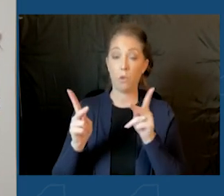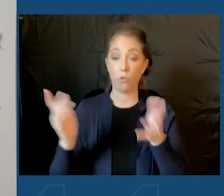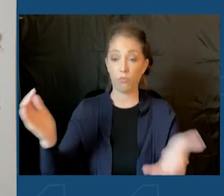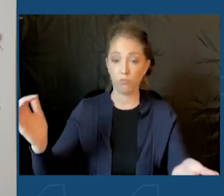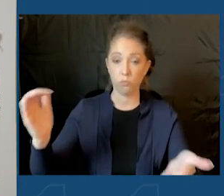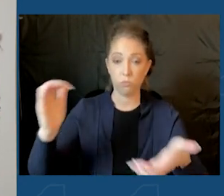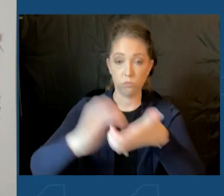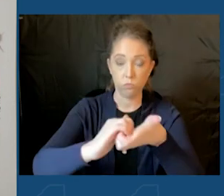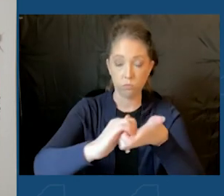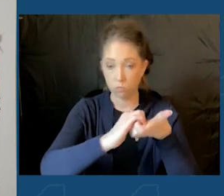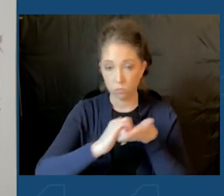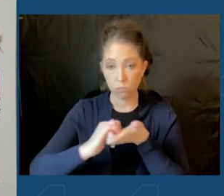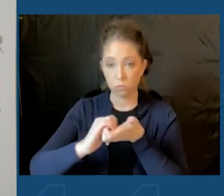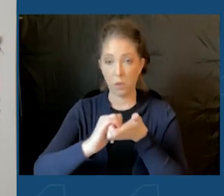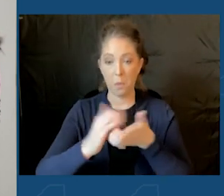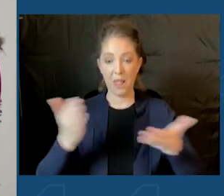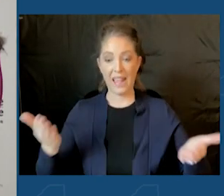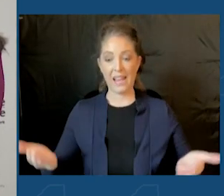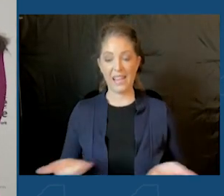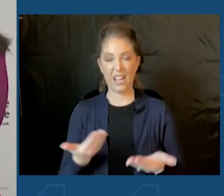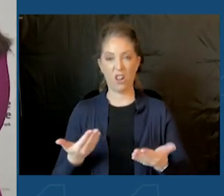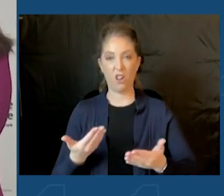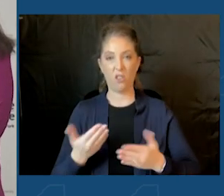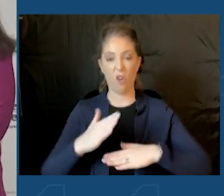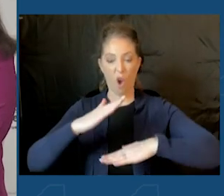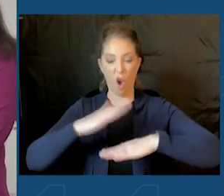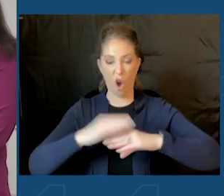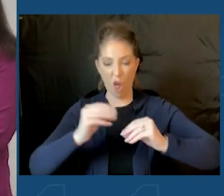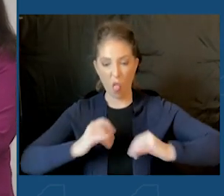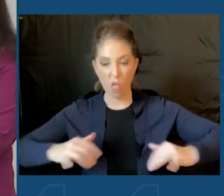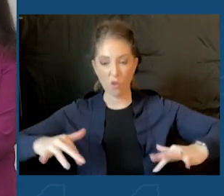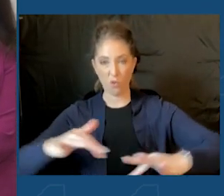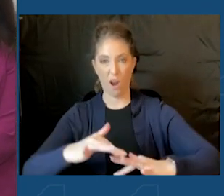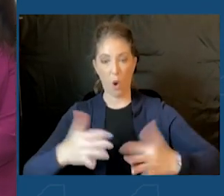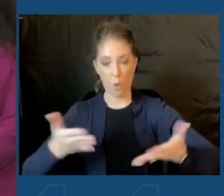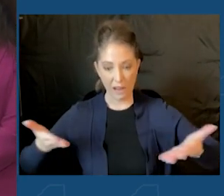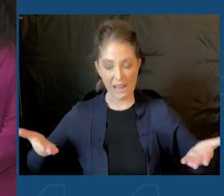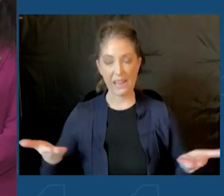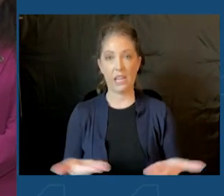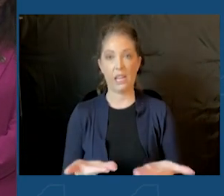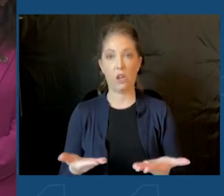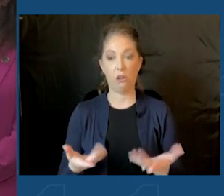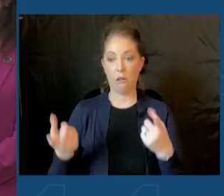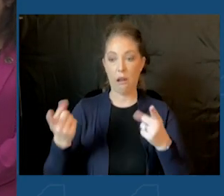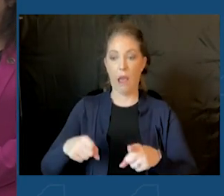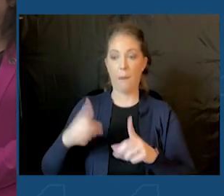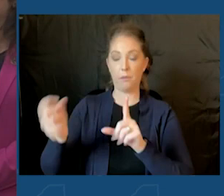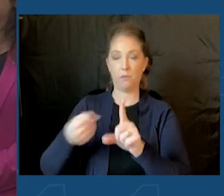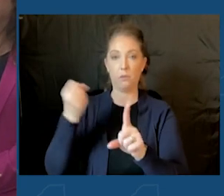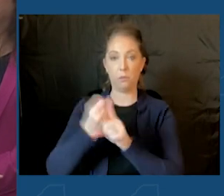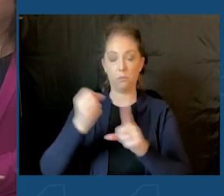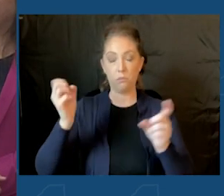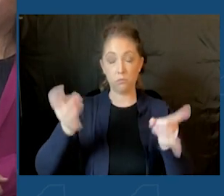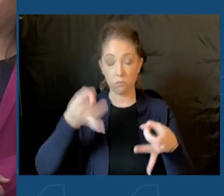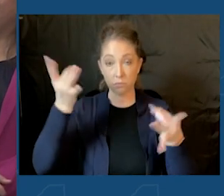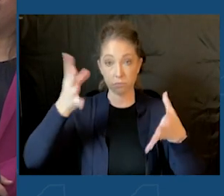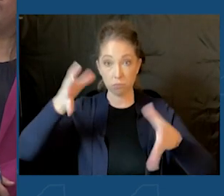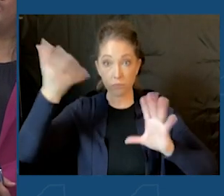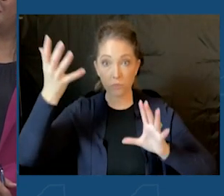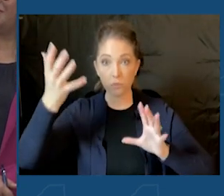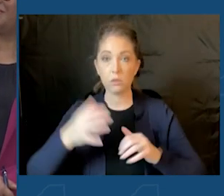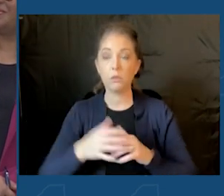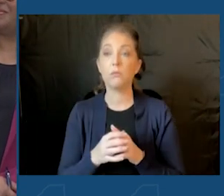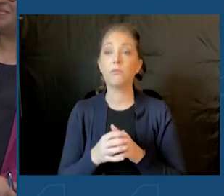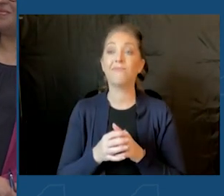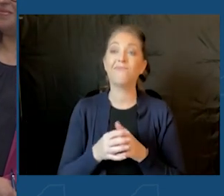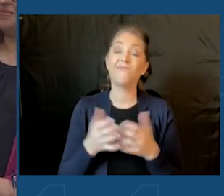who are on the ground when crisis hits. Unfortunately, because of the number of extreme weather events that we have experienced,